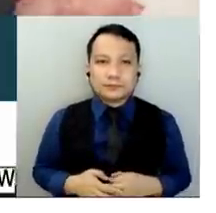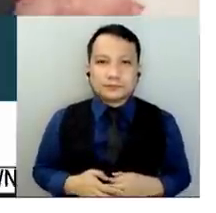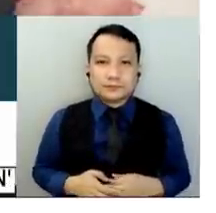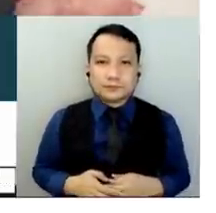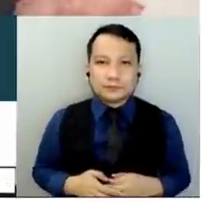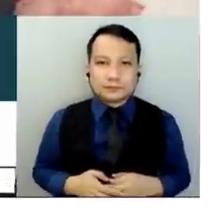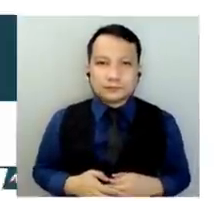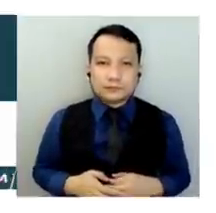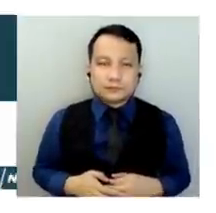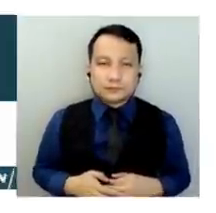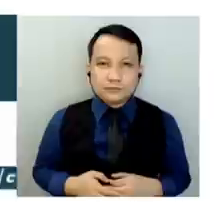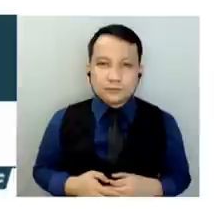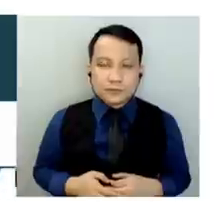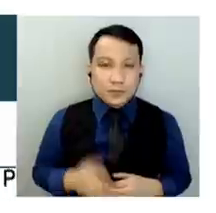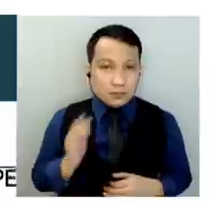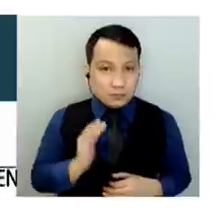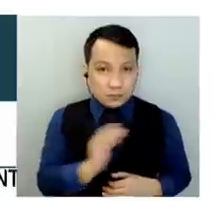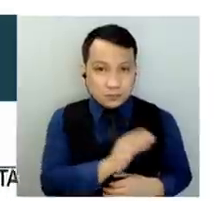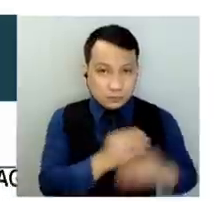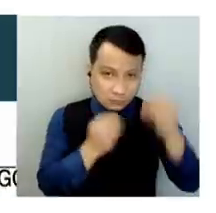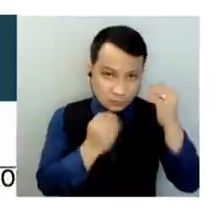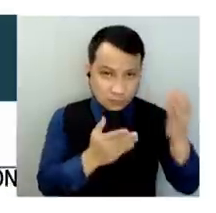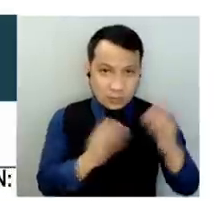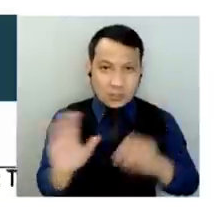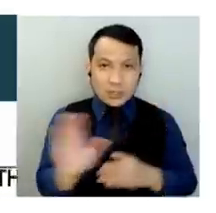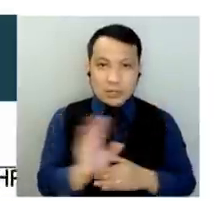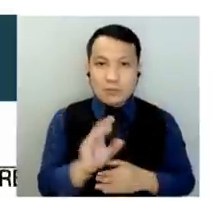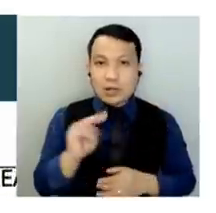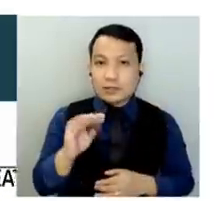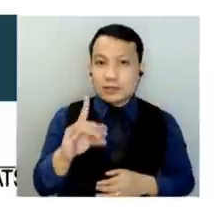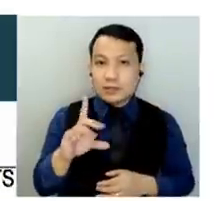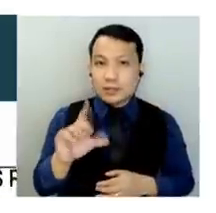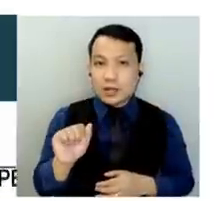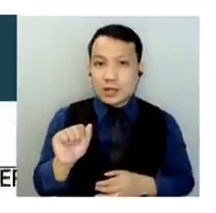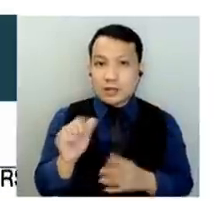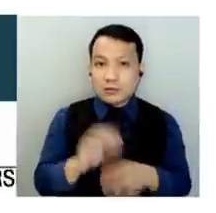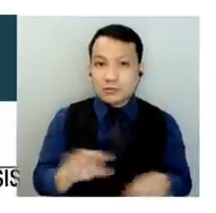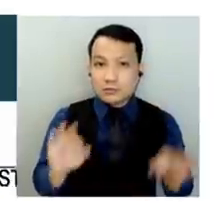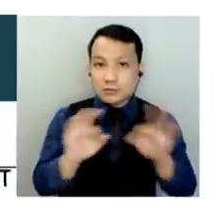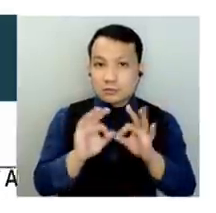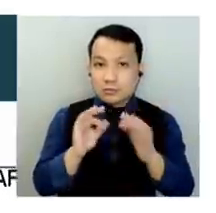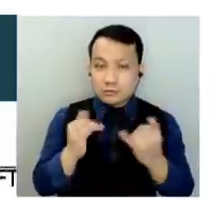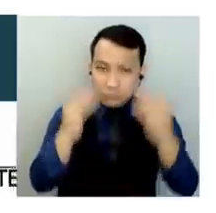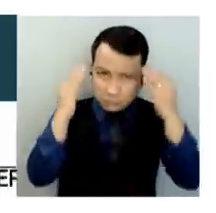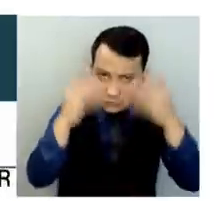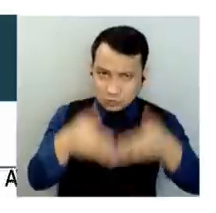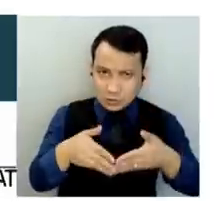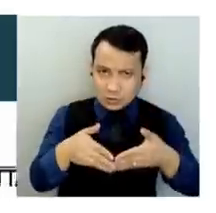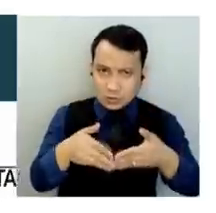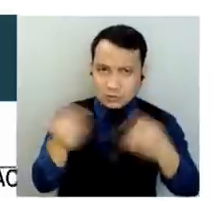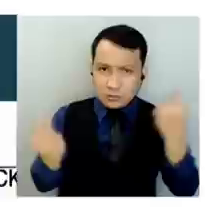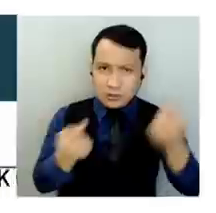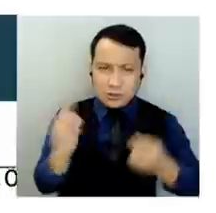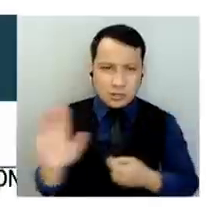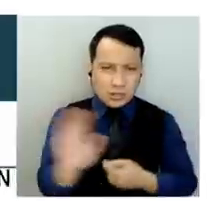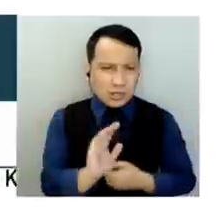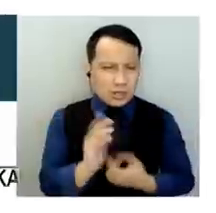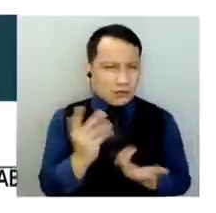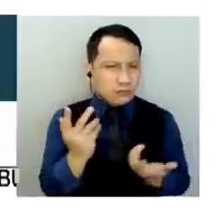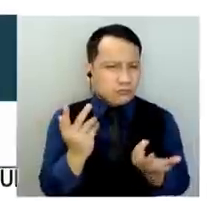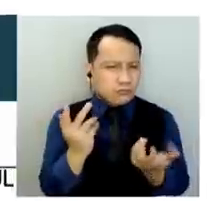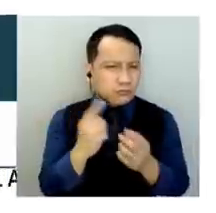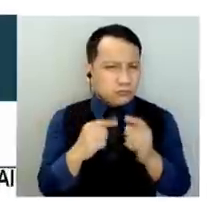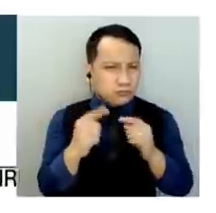Yeah, Congresswoman, a while ago you were talking about NEDA, and I want to focus on that now. There seems to be a concern, and it's a very valid concern,